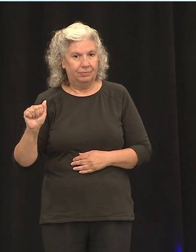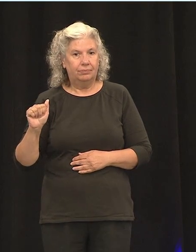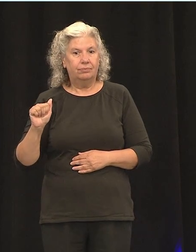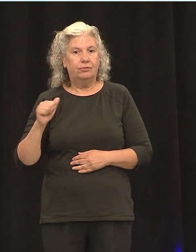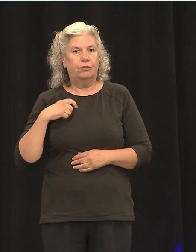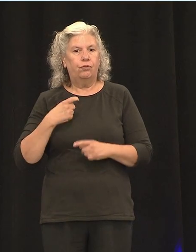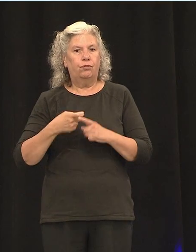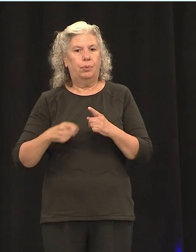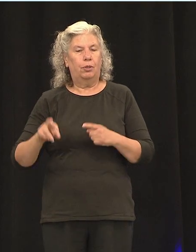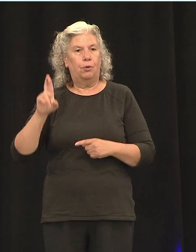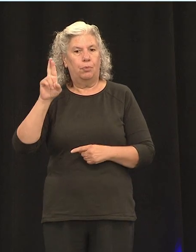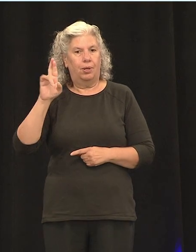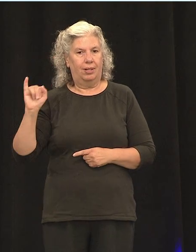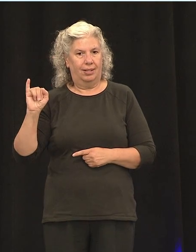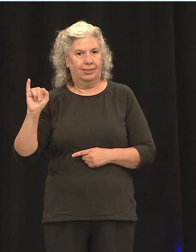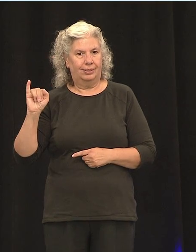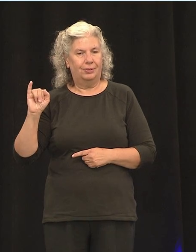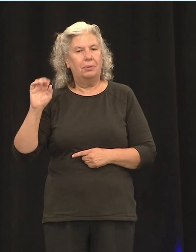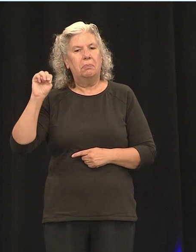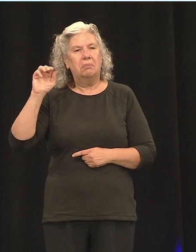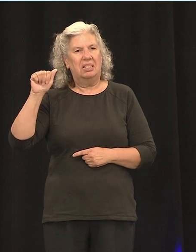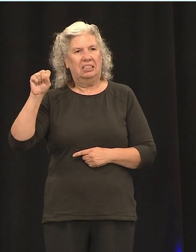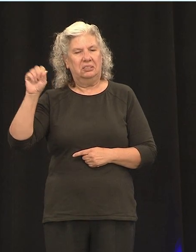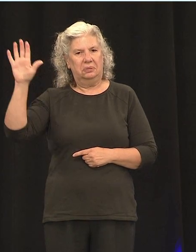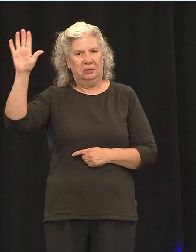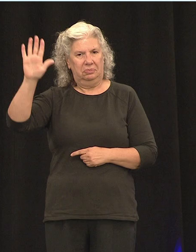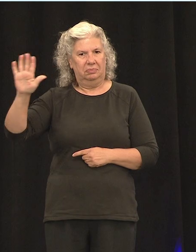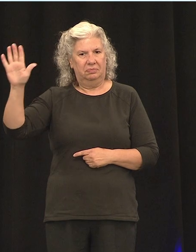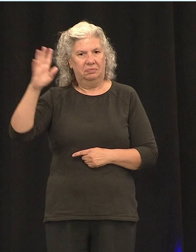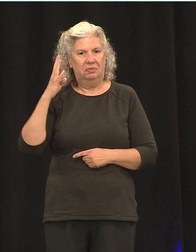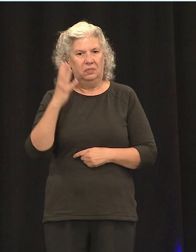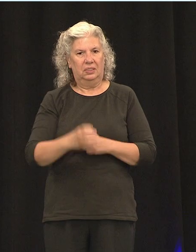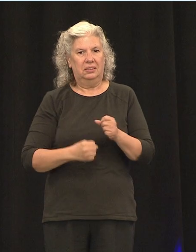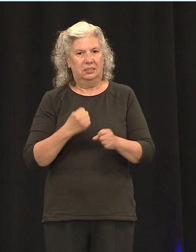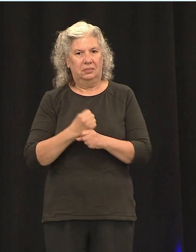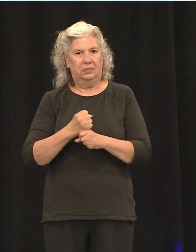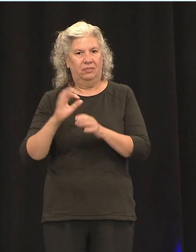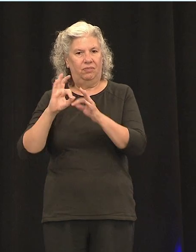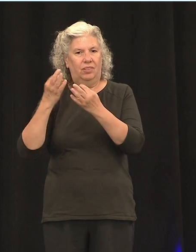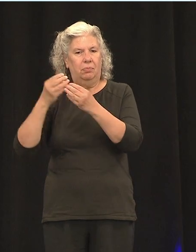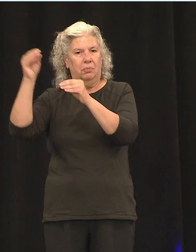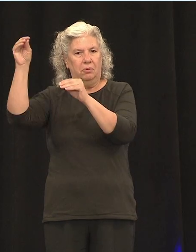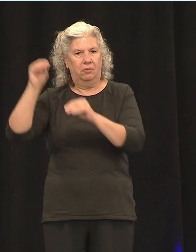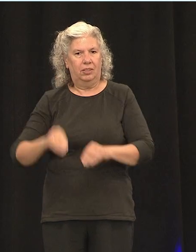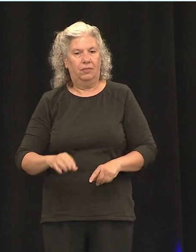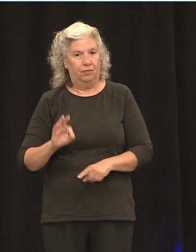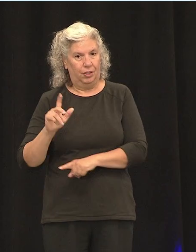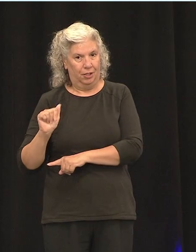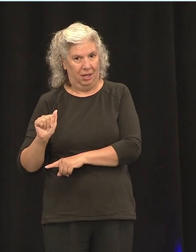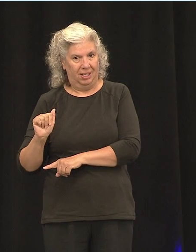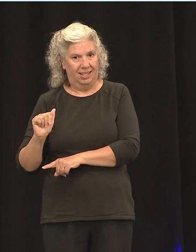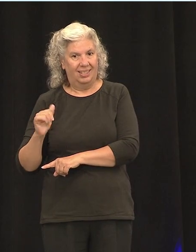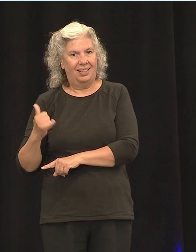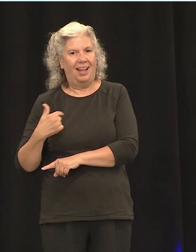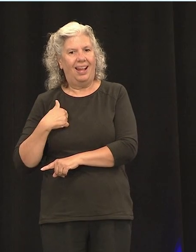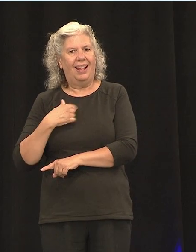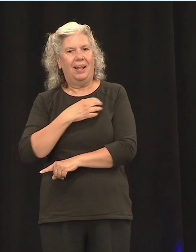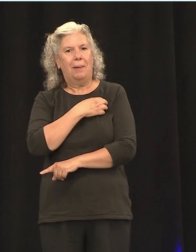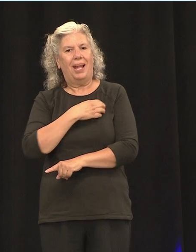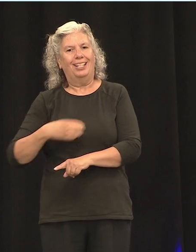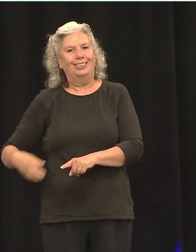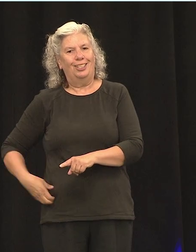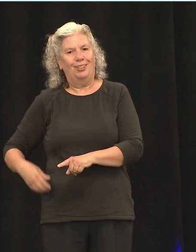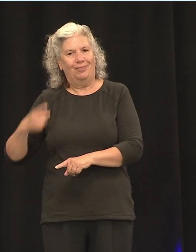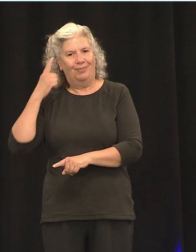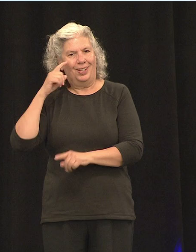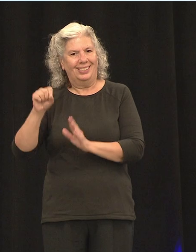ago, my family and I moved down to Florida, and I am now co-ambassador for the state of Florida. I